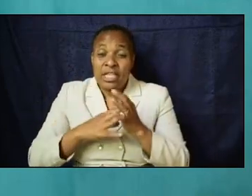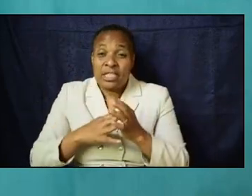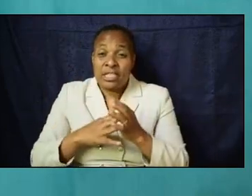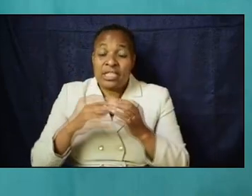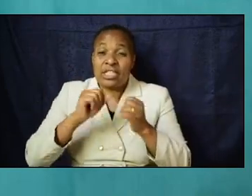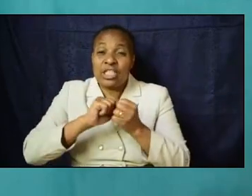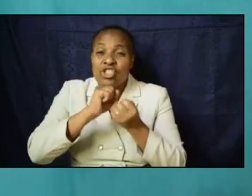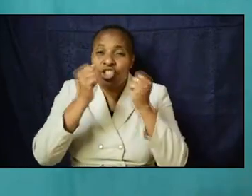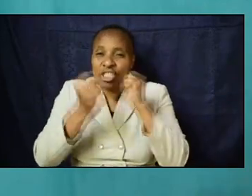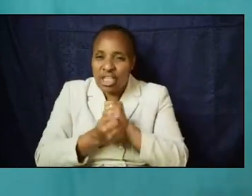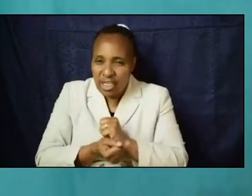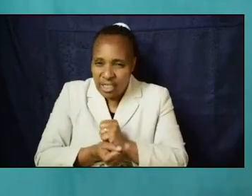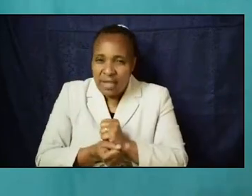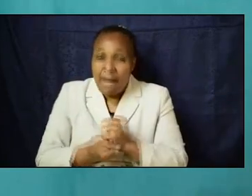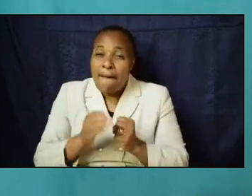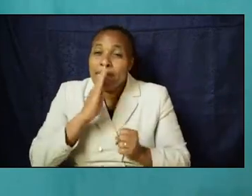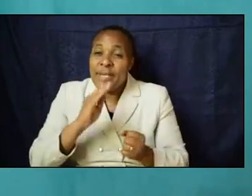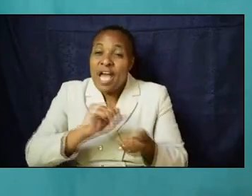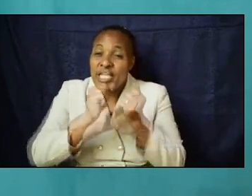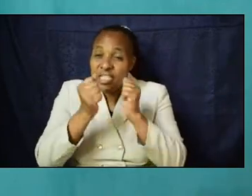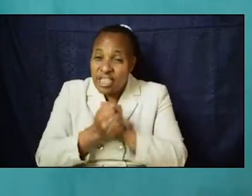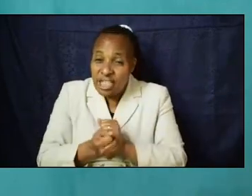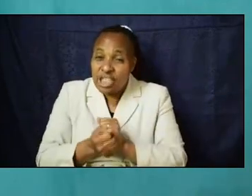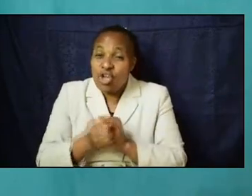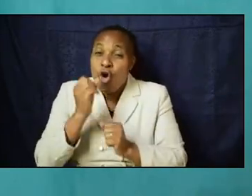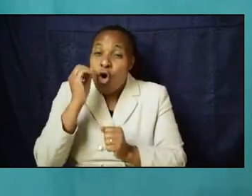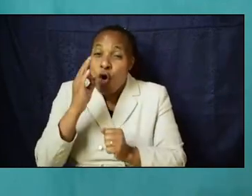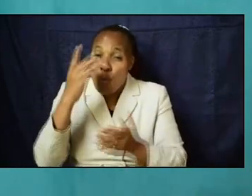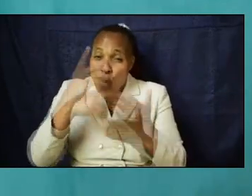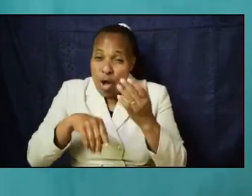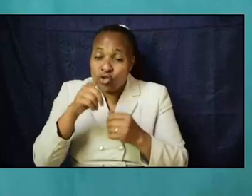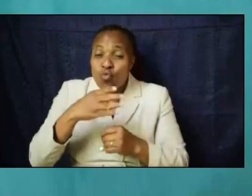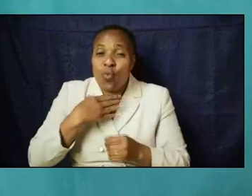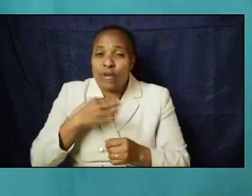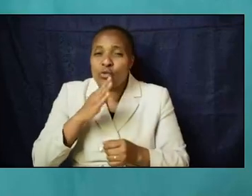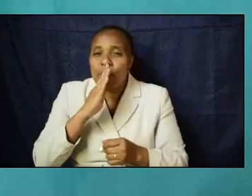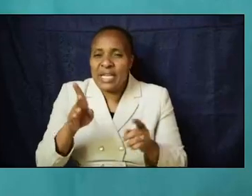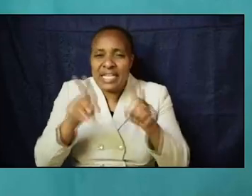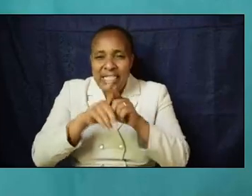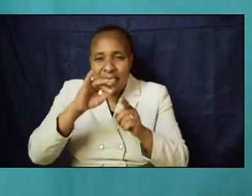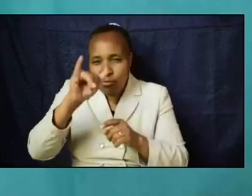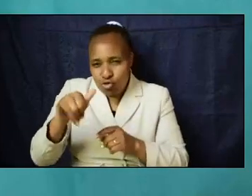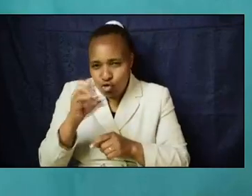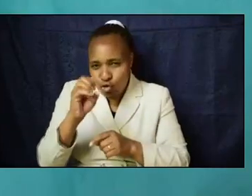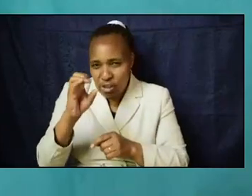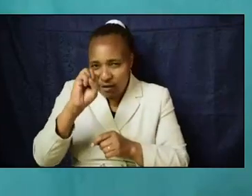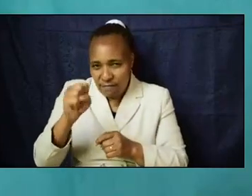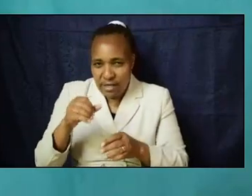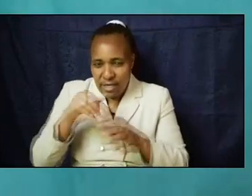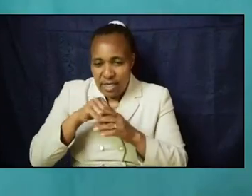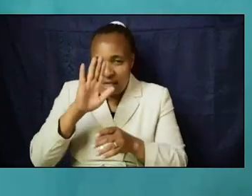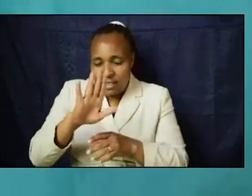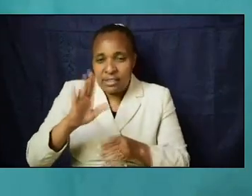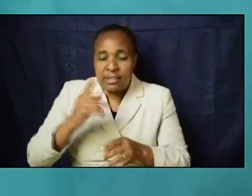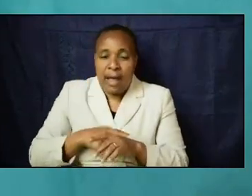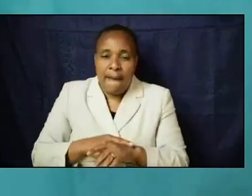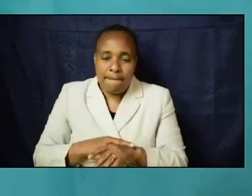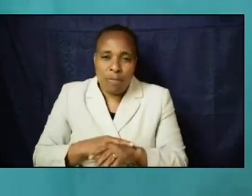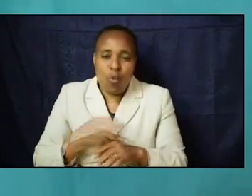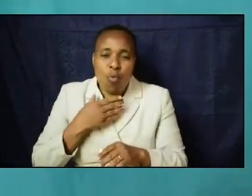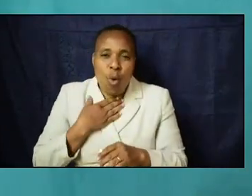change that you want to see. I believe Joseph was that change in his time. So we'd like to